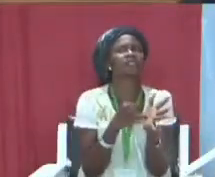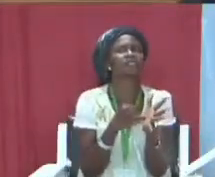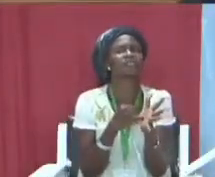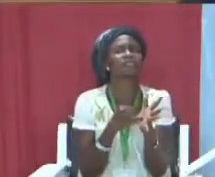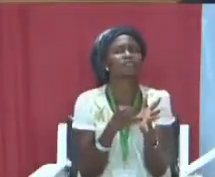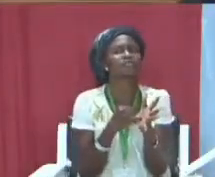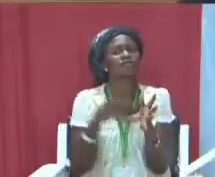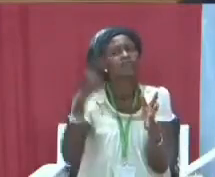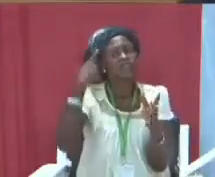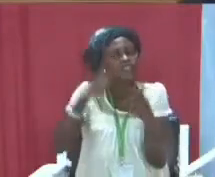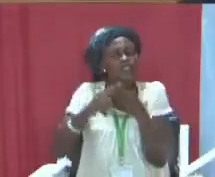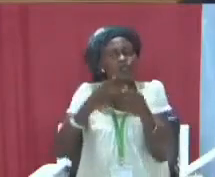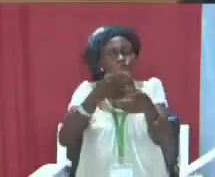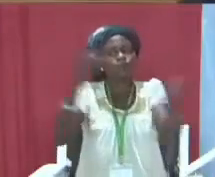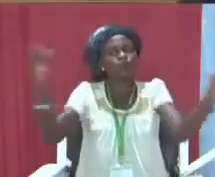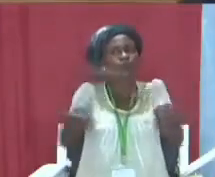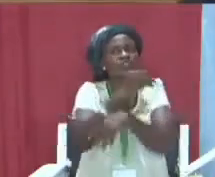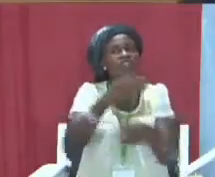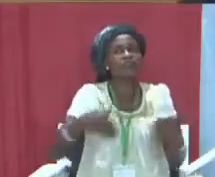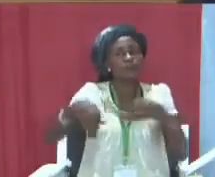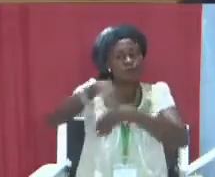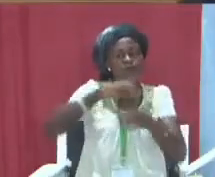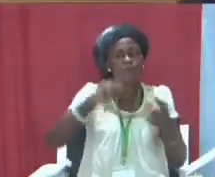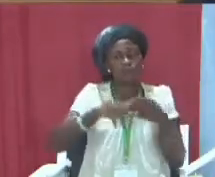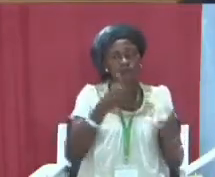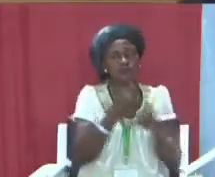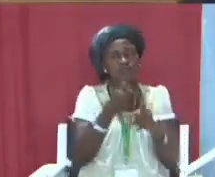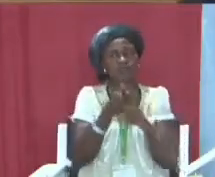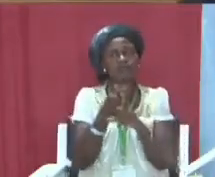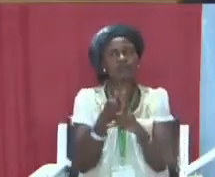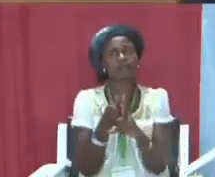thinking to win them over to himself.